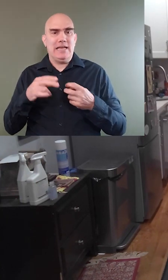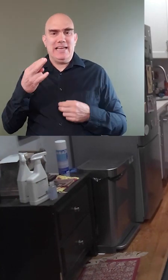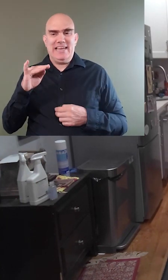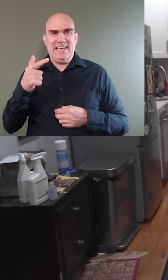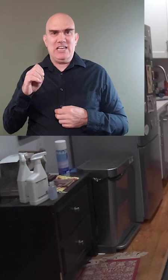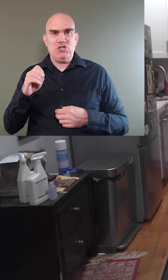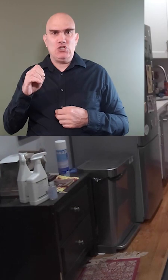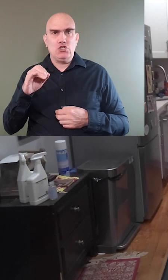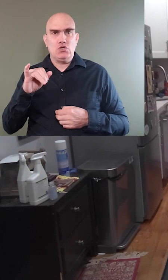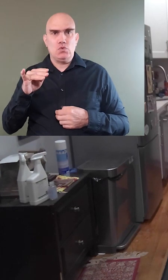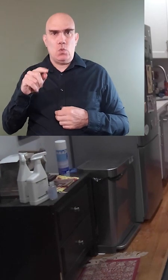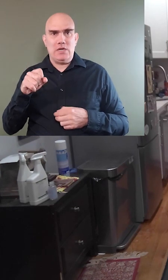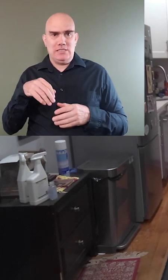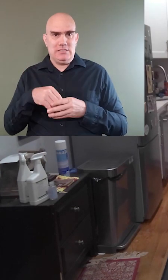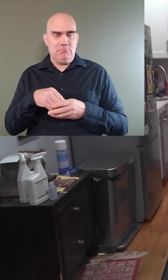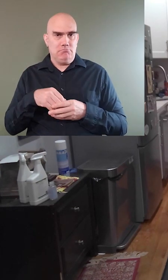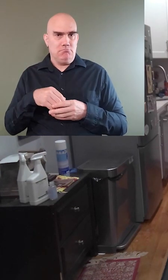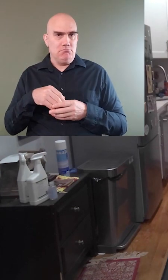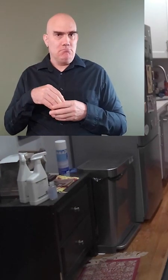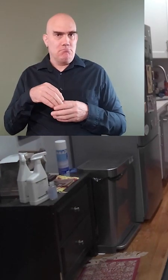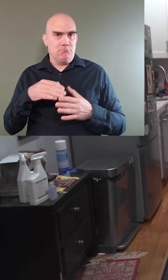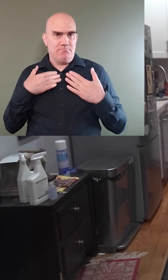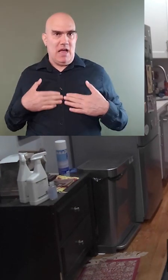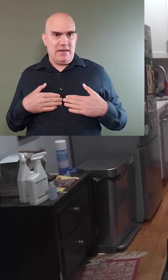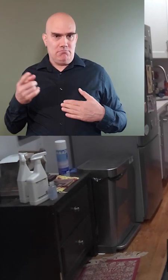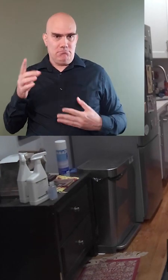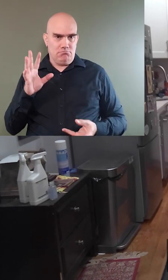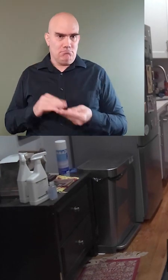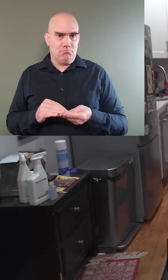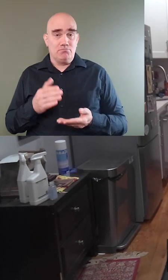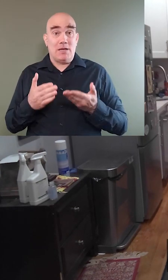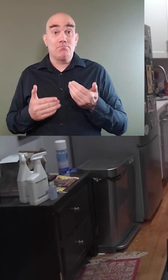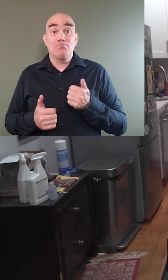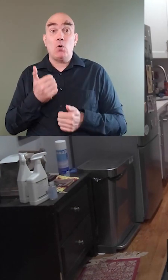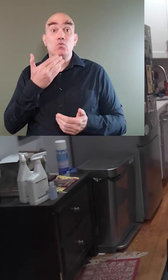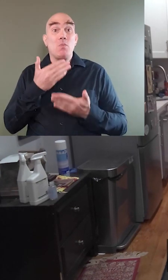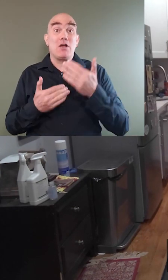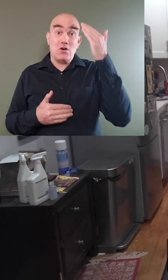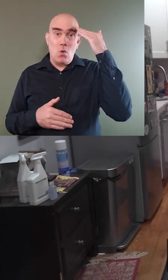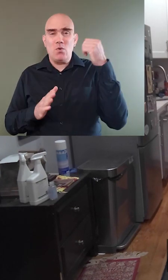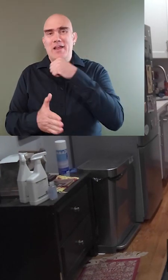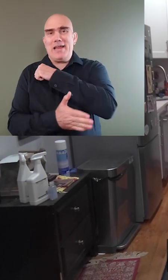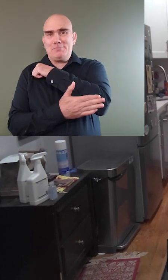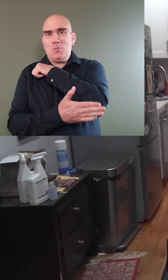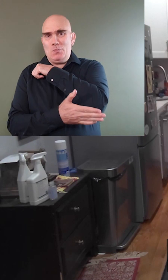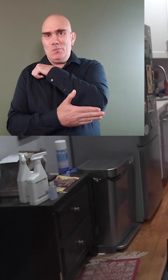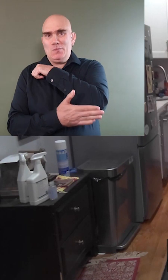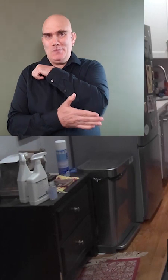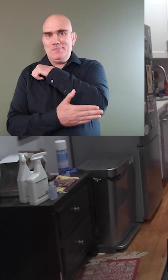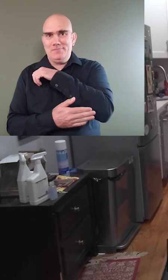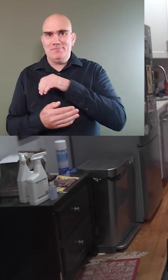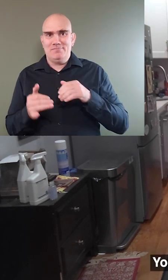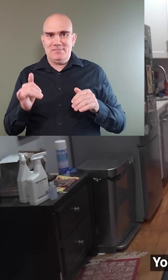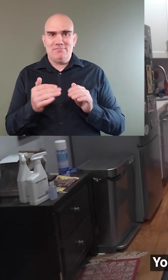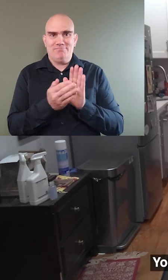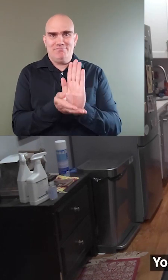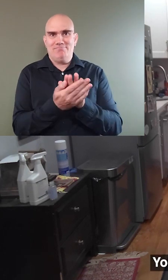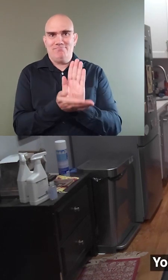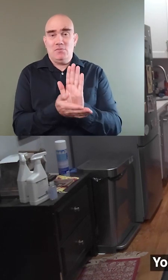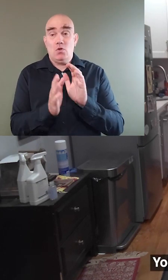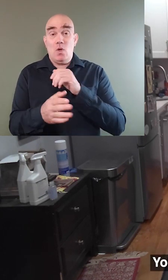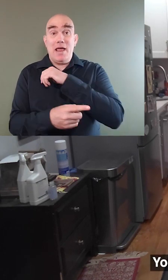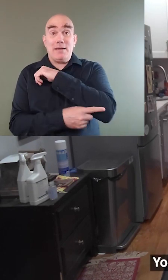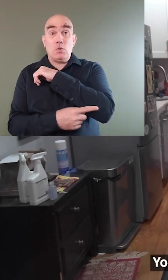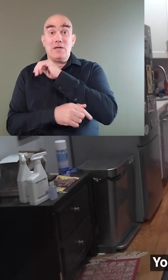or single axis joints in the human body. The most well-known is probably your elbow. Your